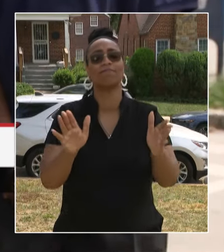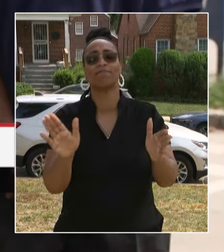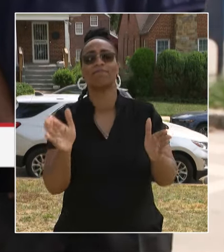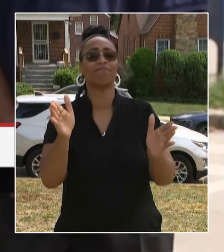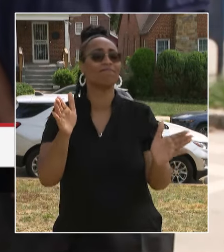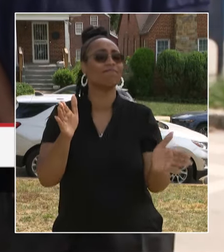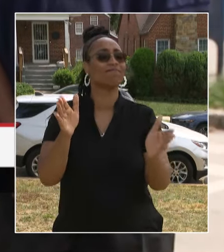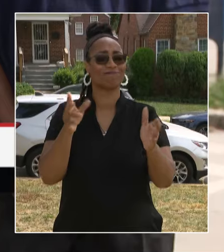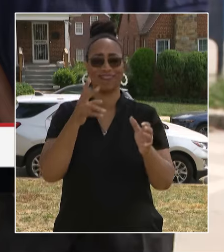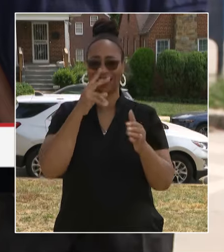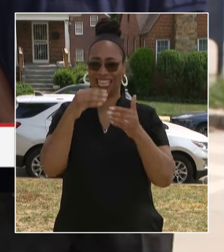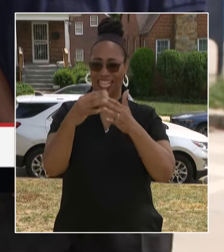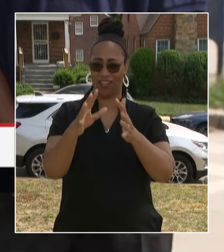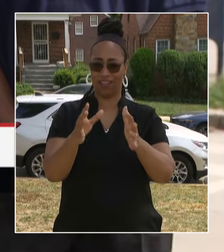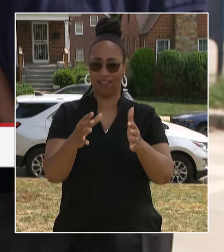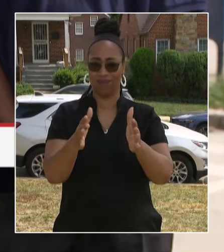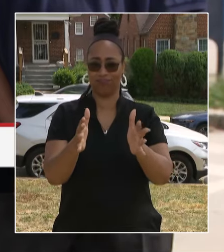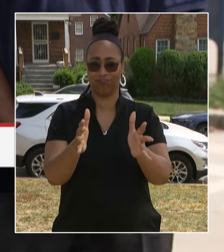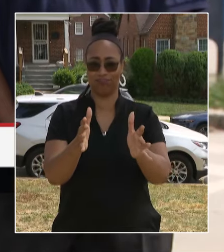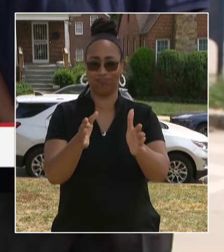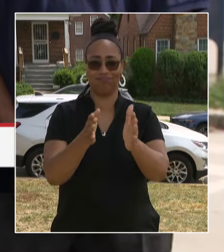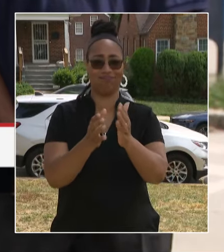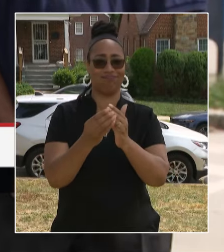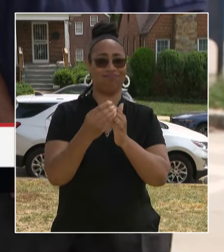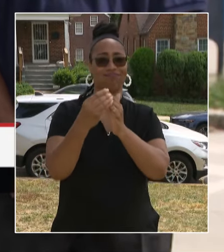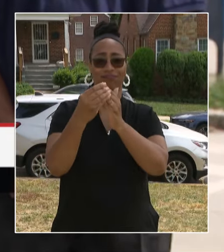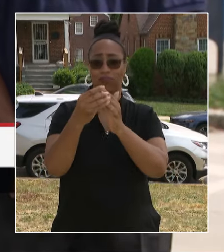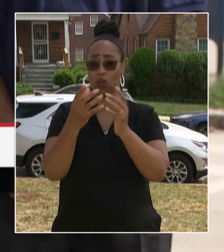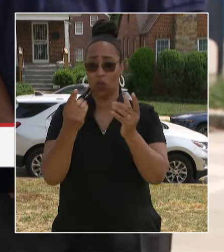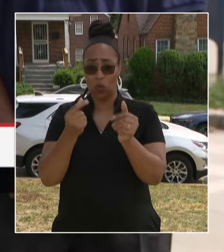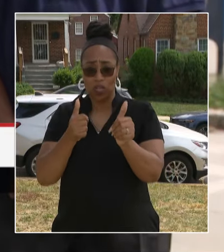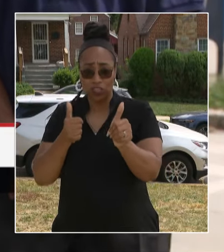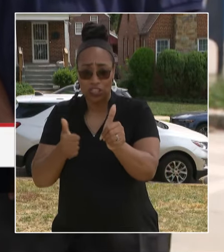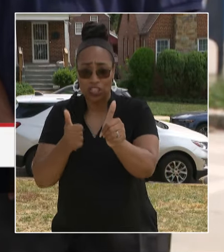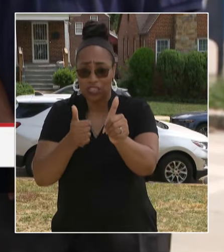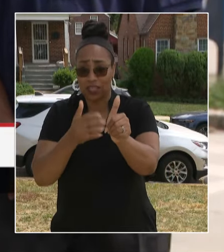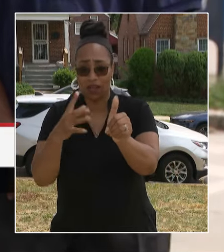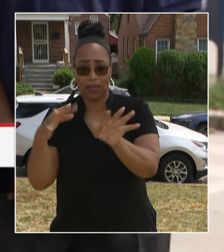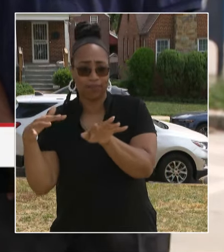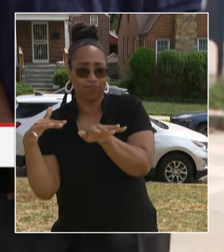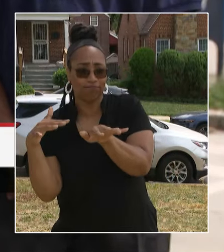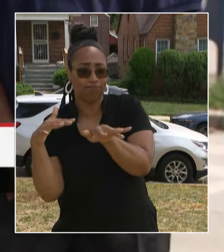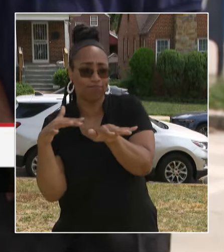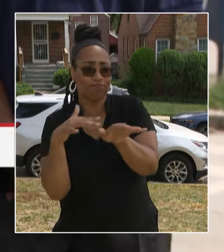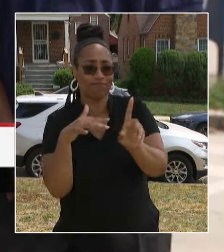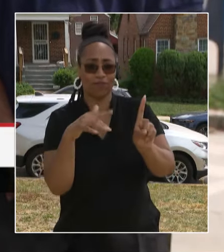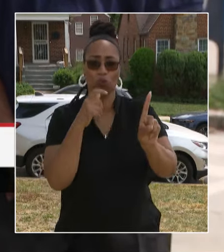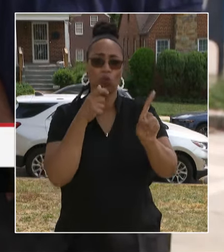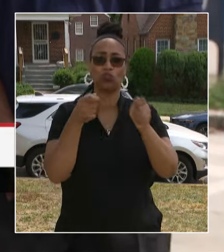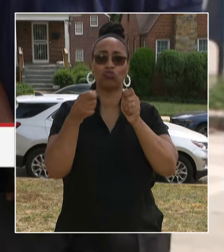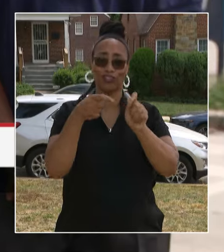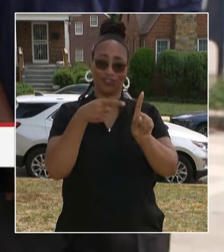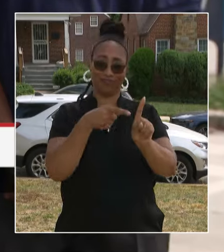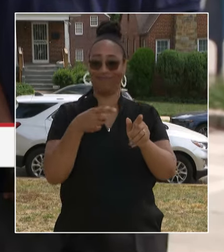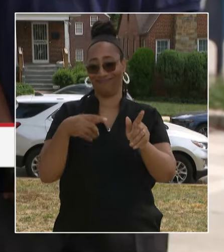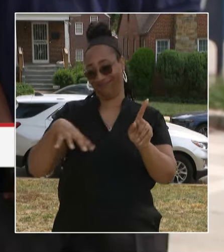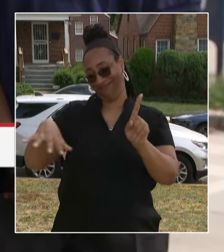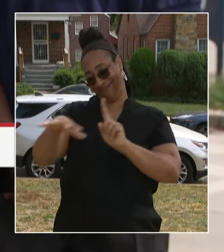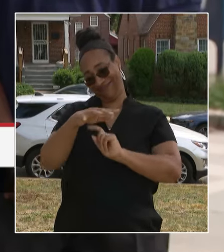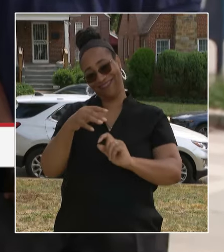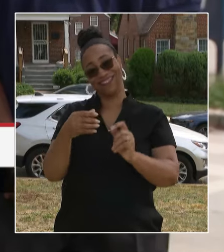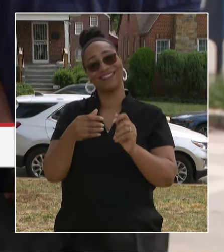not realizing that all along they are being directed from behind. Thank you, everyone who made this